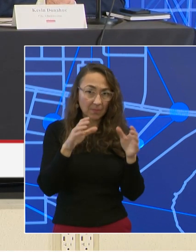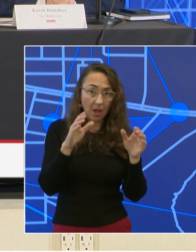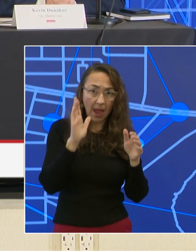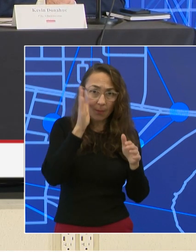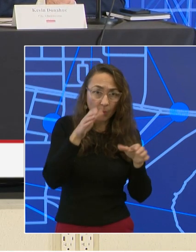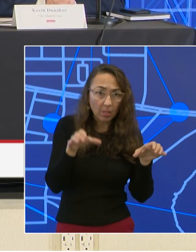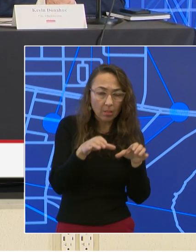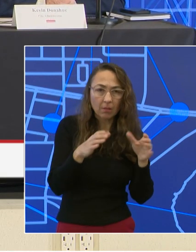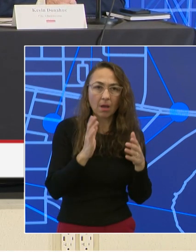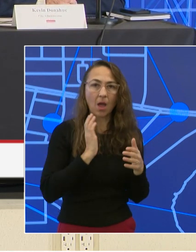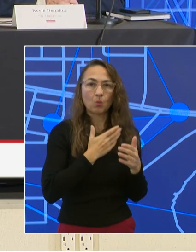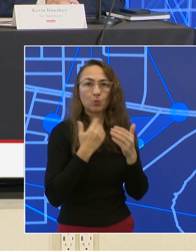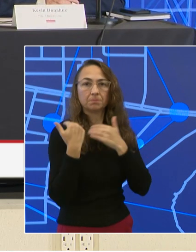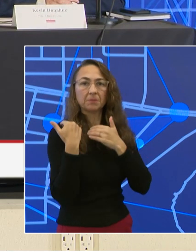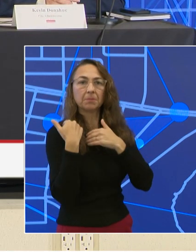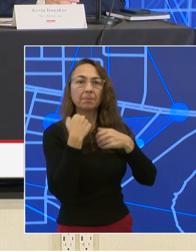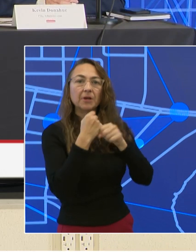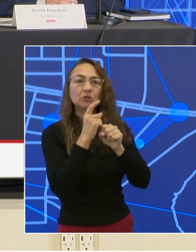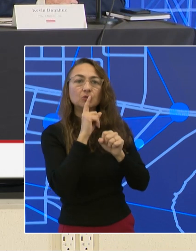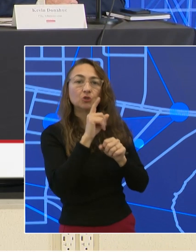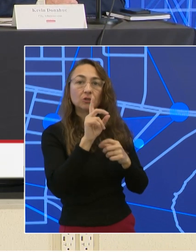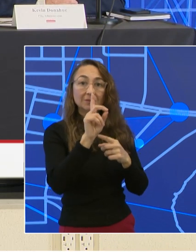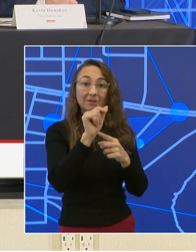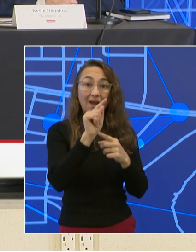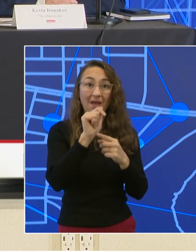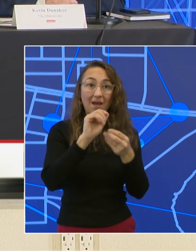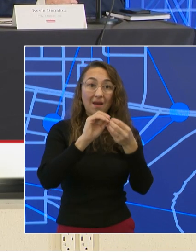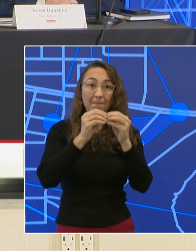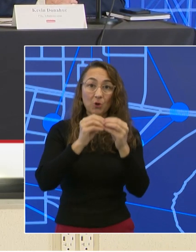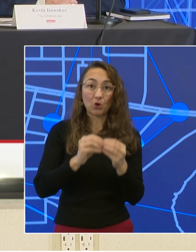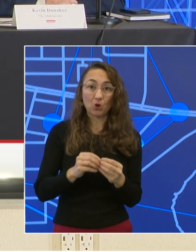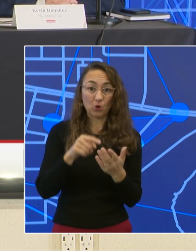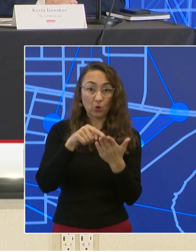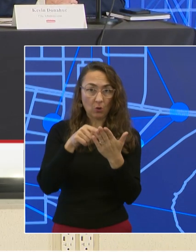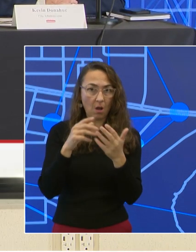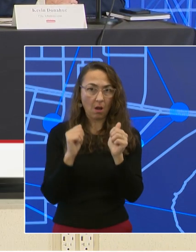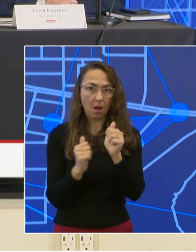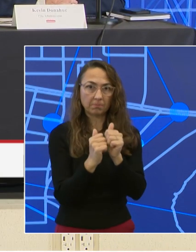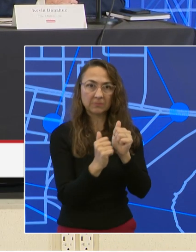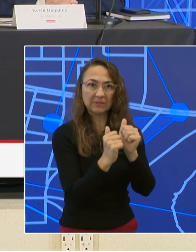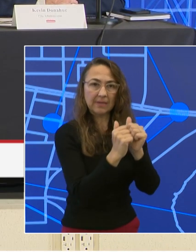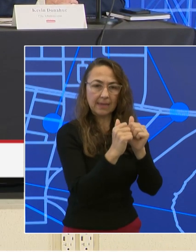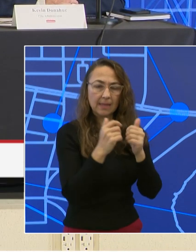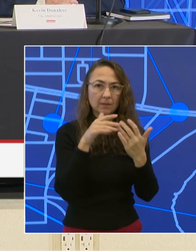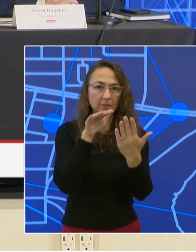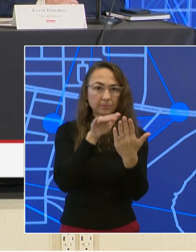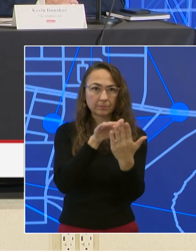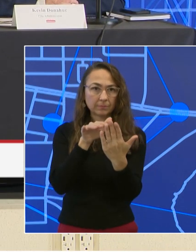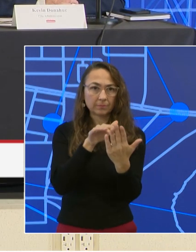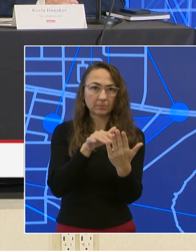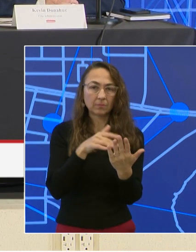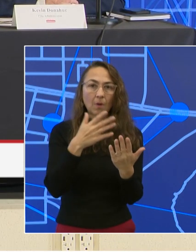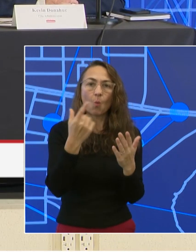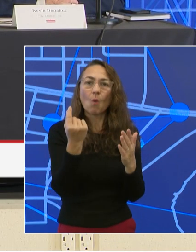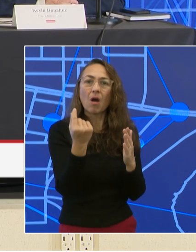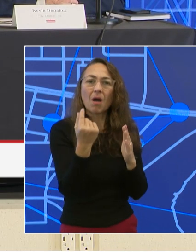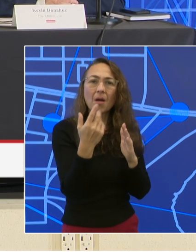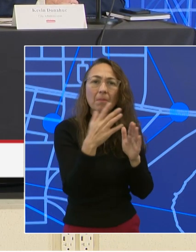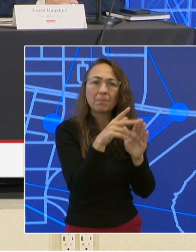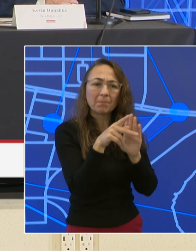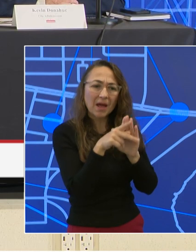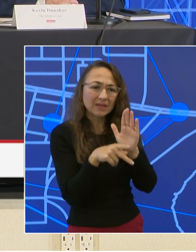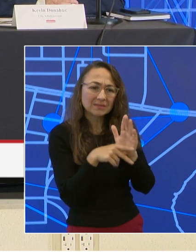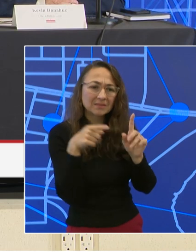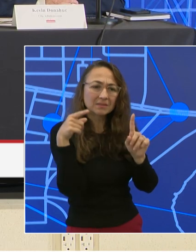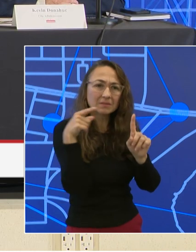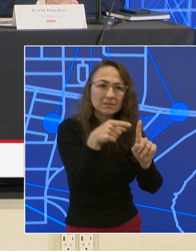we're looking at the data, that we're tracking it, that we're looking at not just the data, but what does the policy allow us to do. And so with